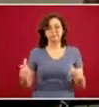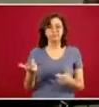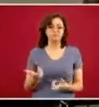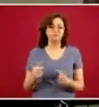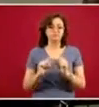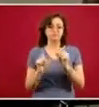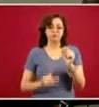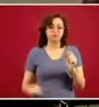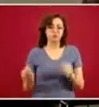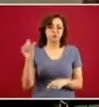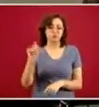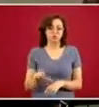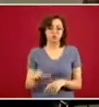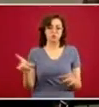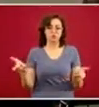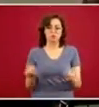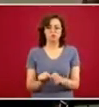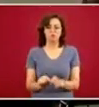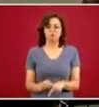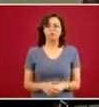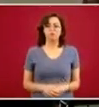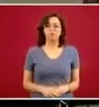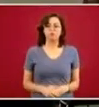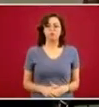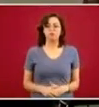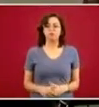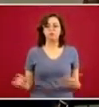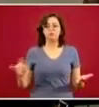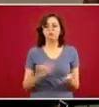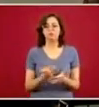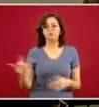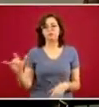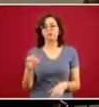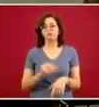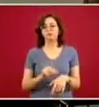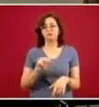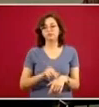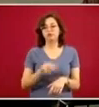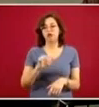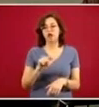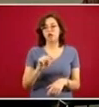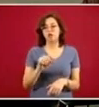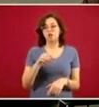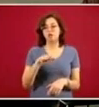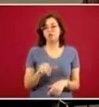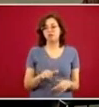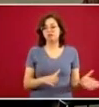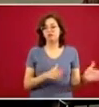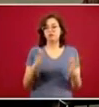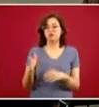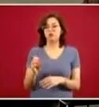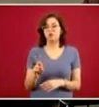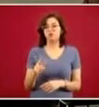That would be today's data. Thank you very much. Thank you very much, doctor.